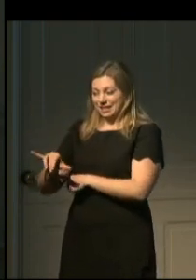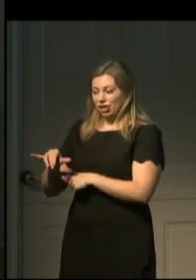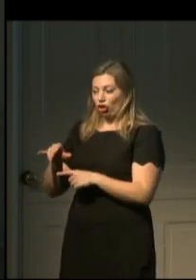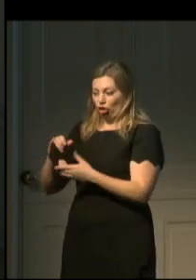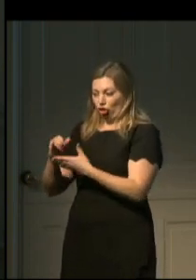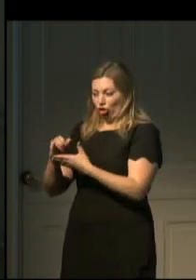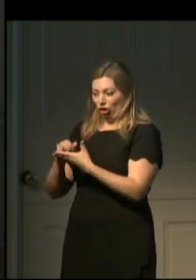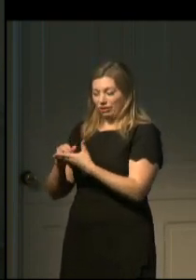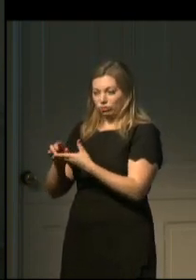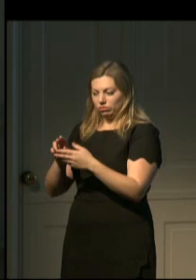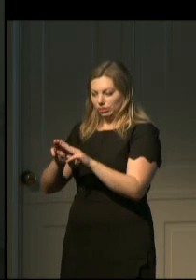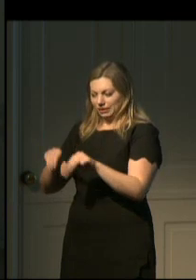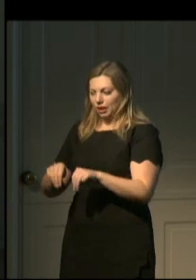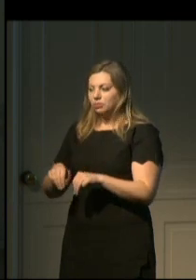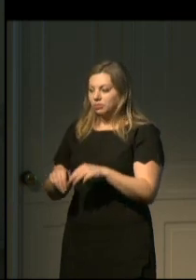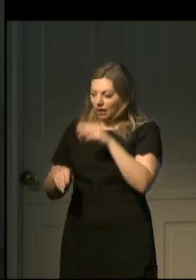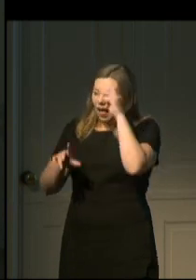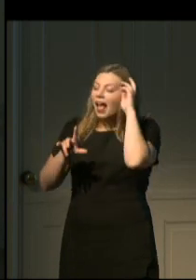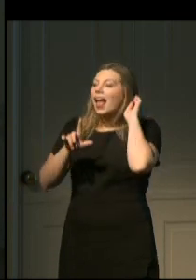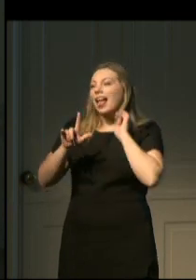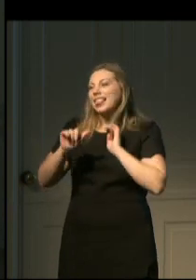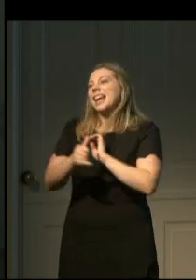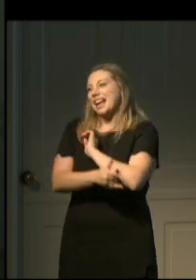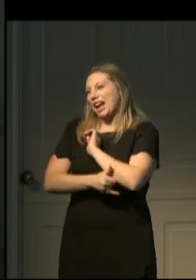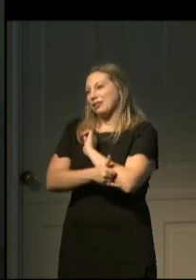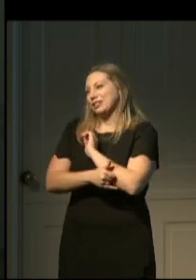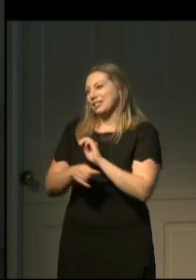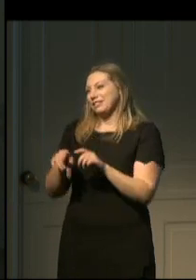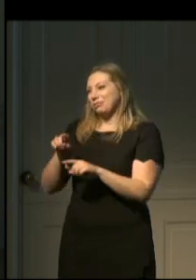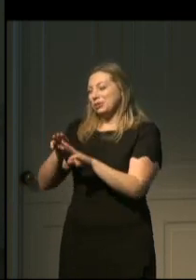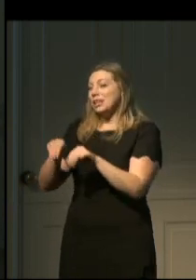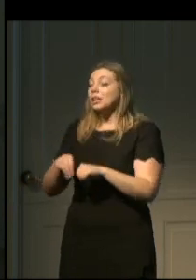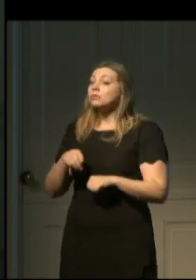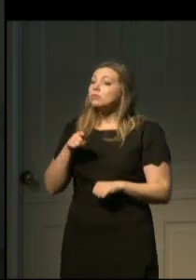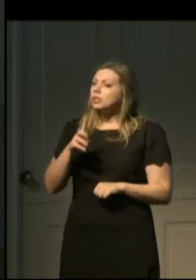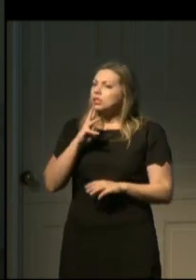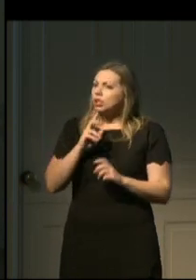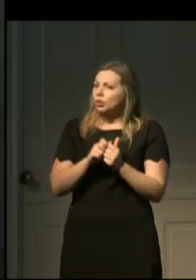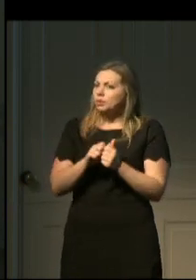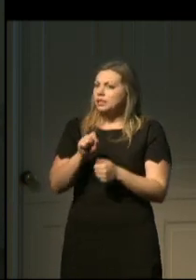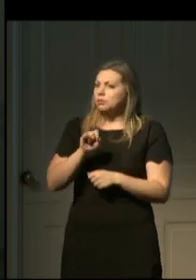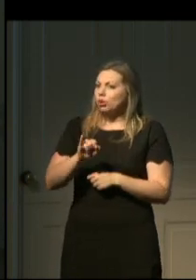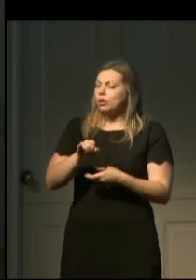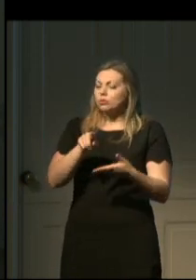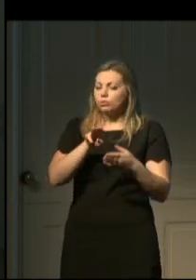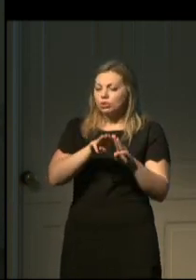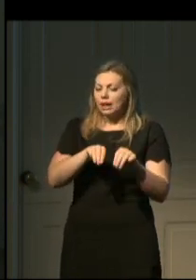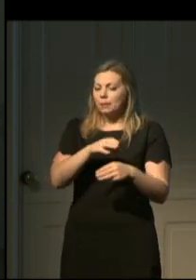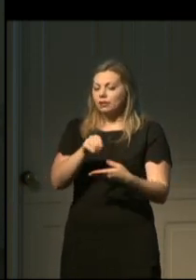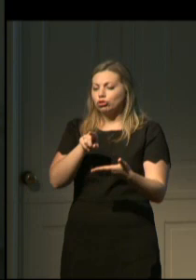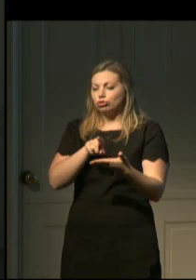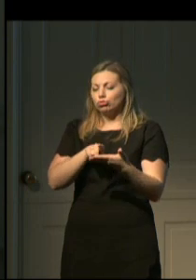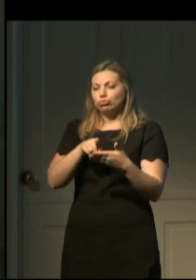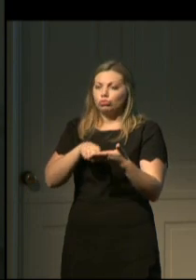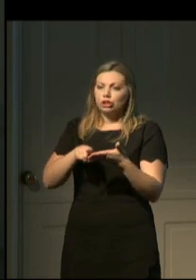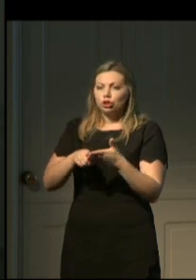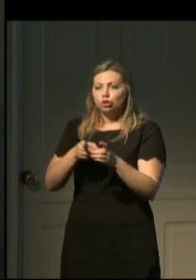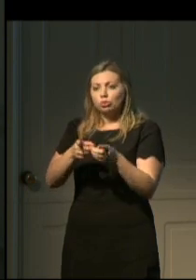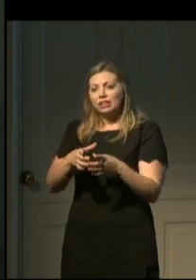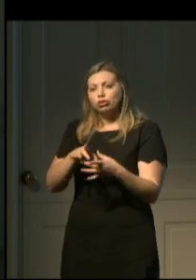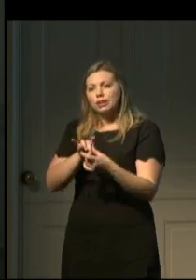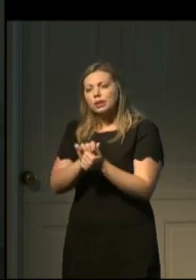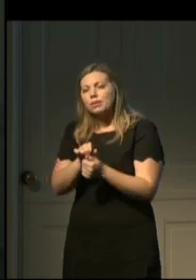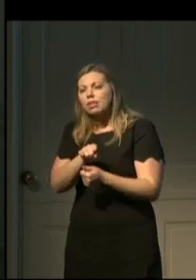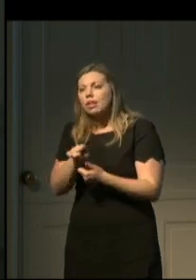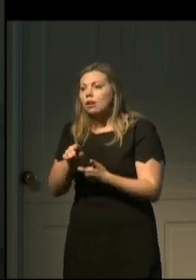early adopter of open access. And he talked to Smithsonian Museum and Research Center directors about what